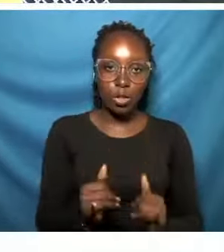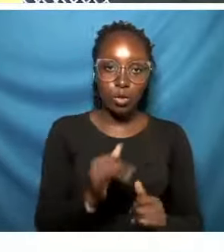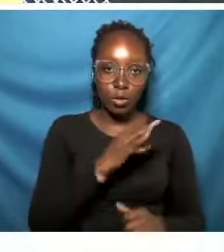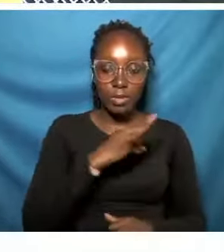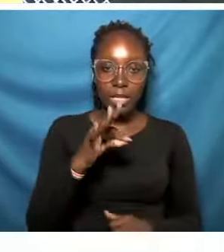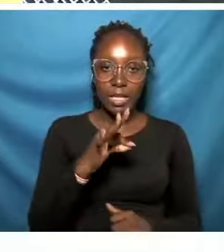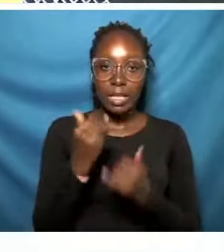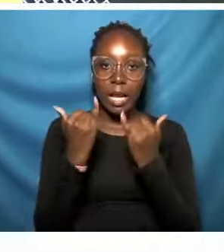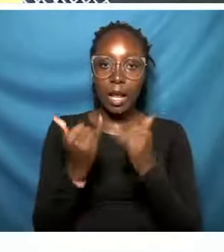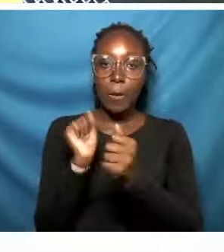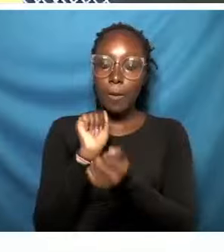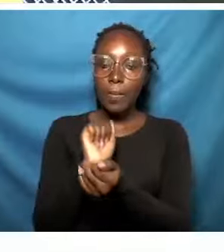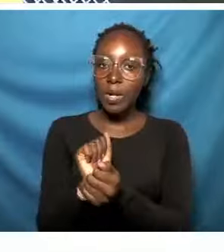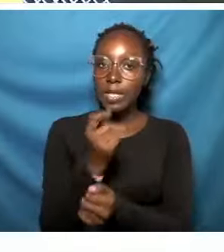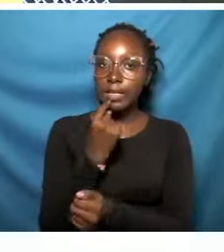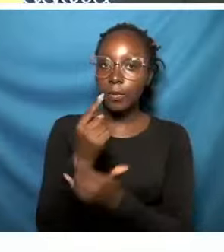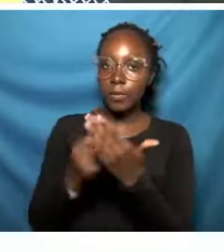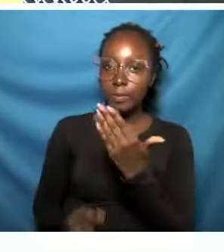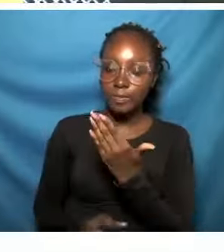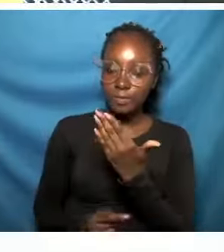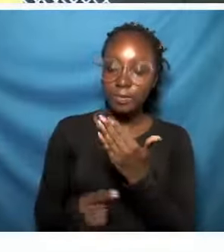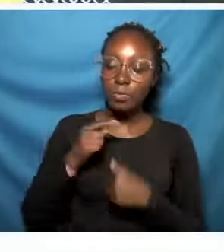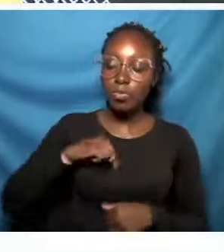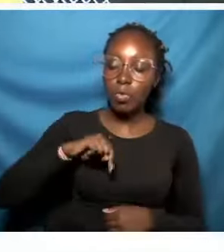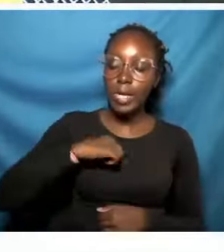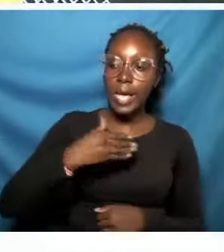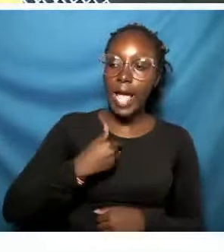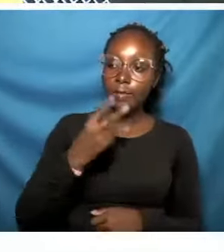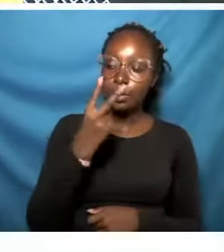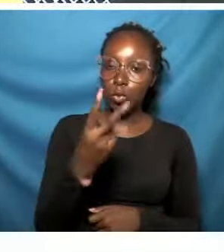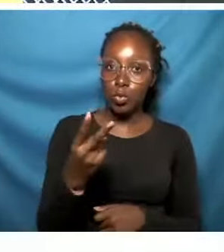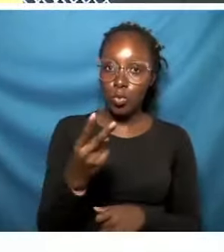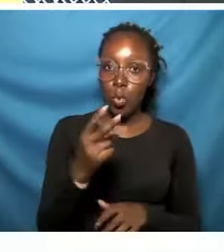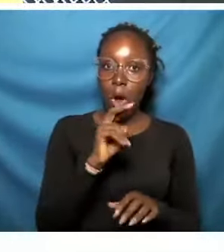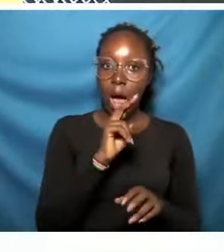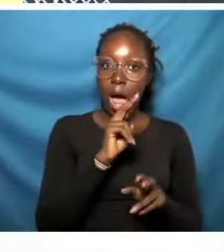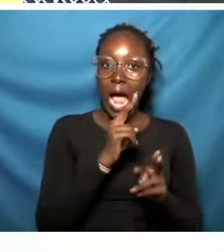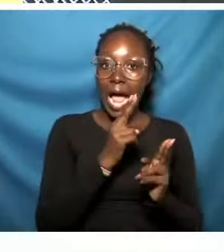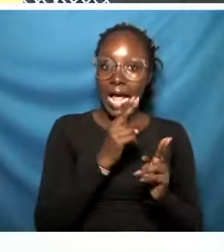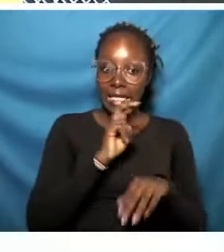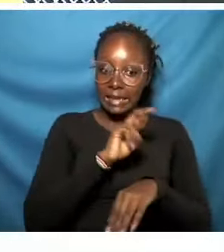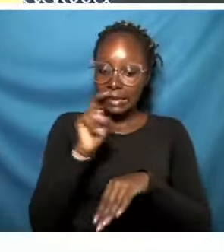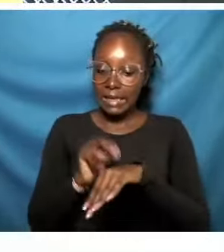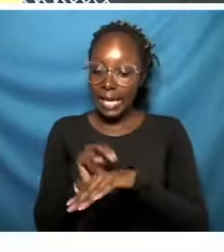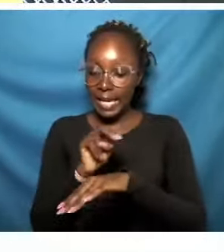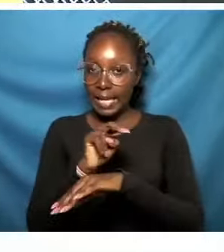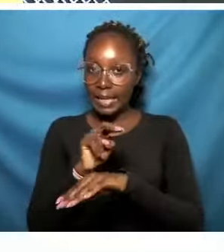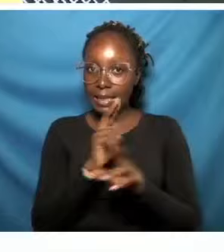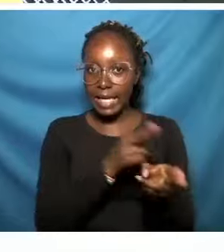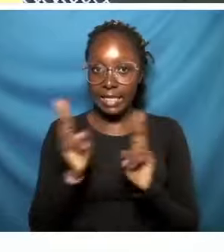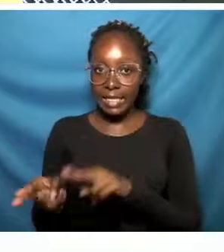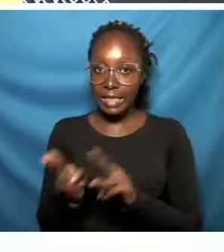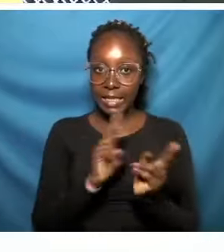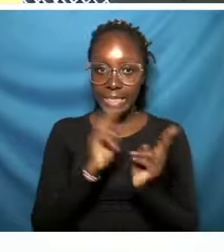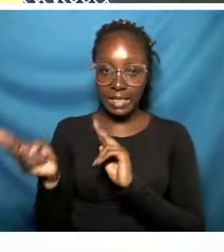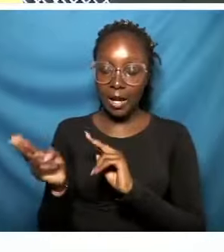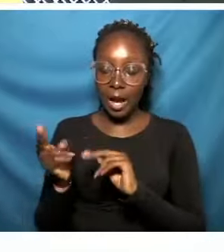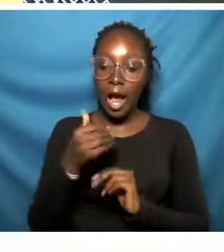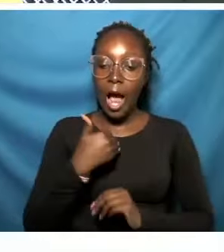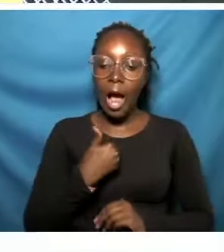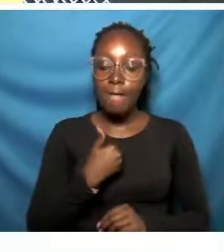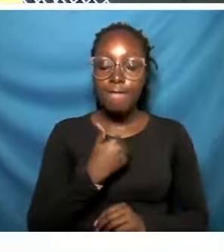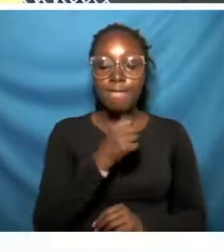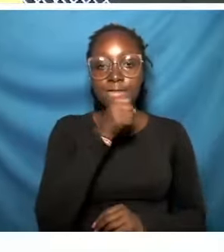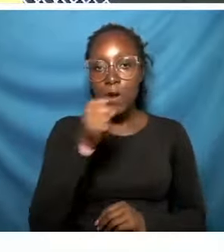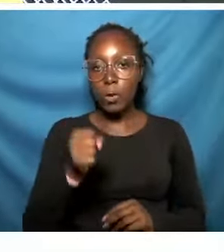Paul is telling them here? That we have two natures as believers. We have two natures in each one of us. The old nature and the